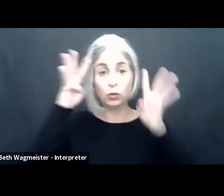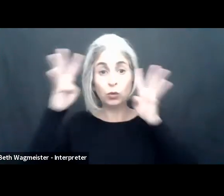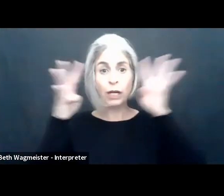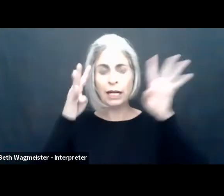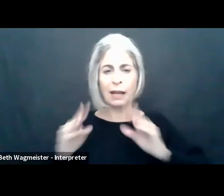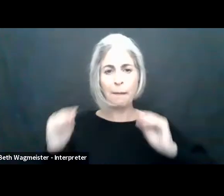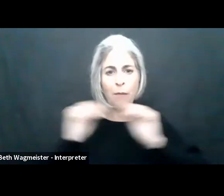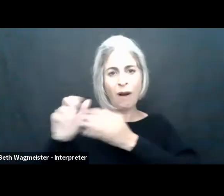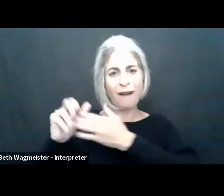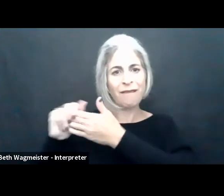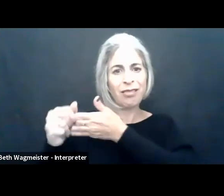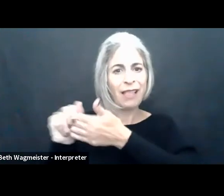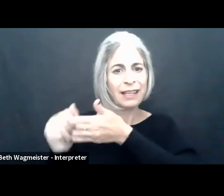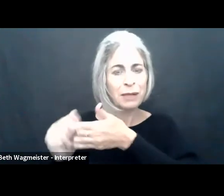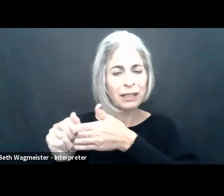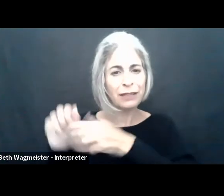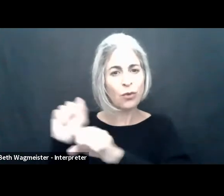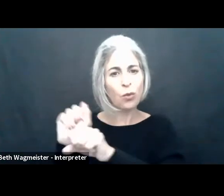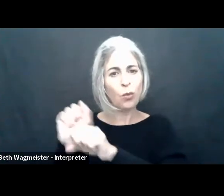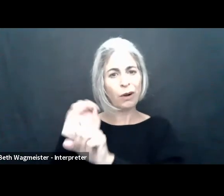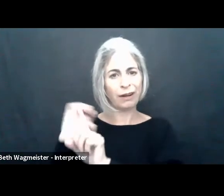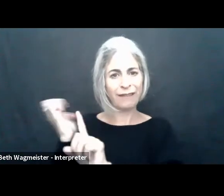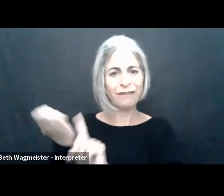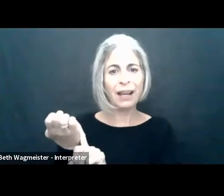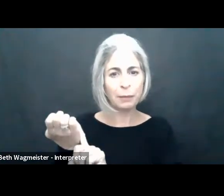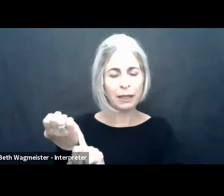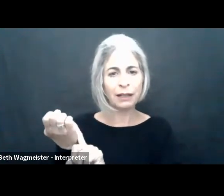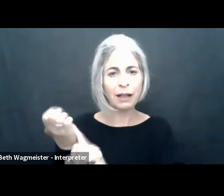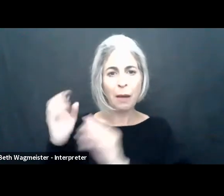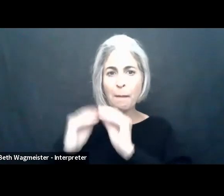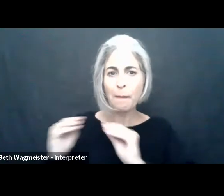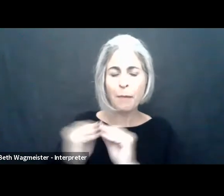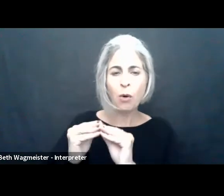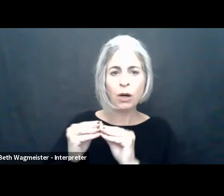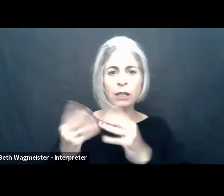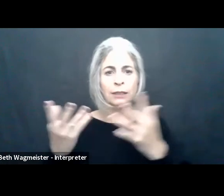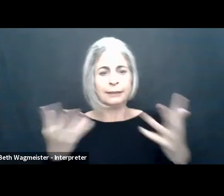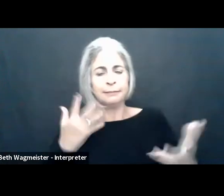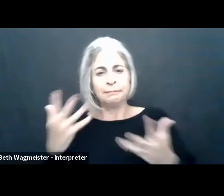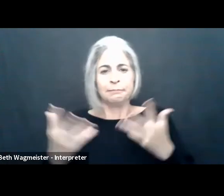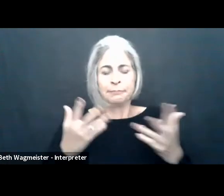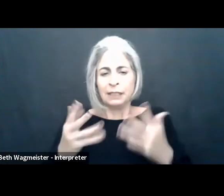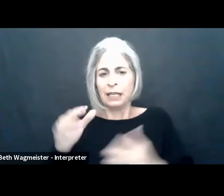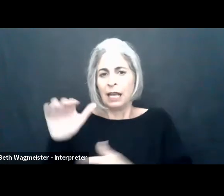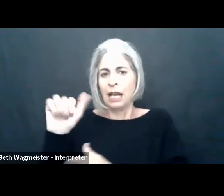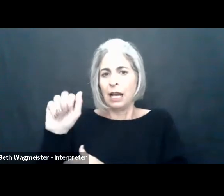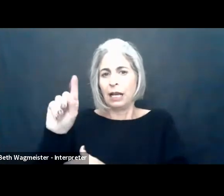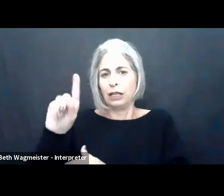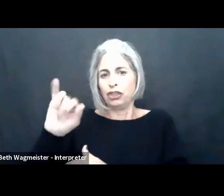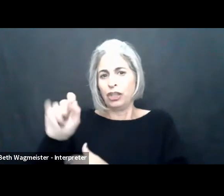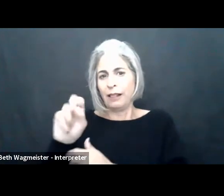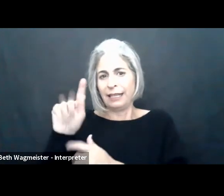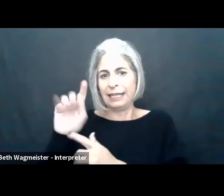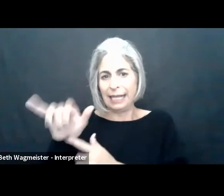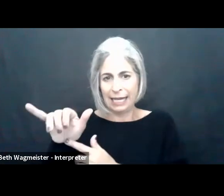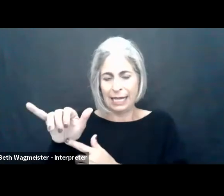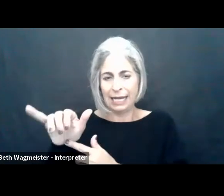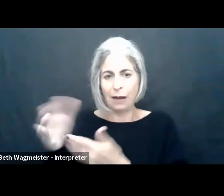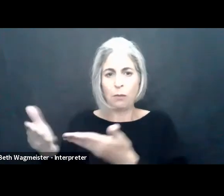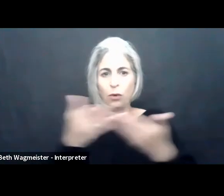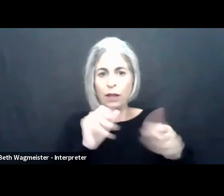more flexibility in the work environment, more agility in the work environment is going to bring that labor